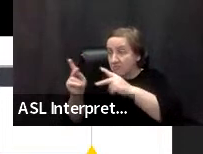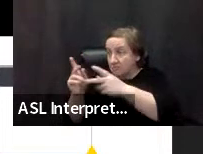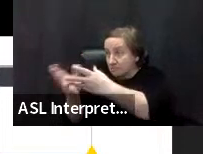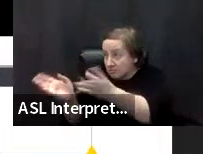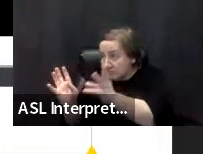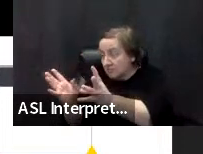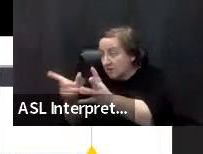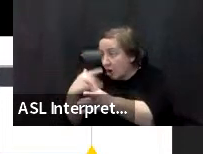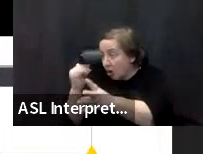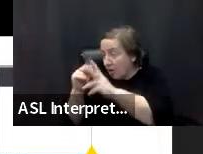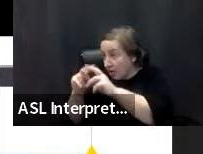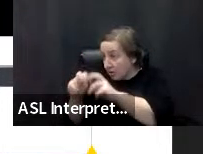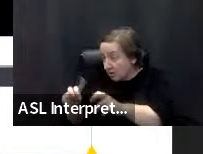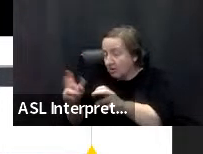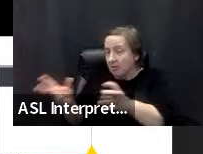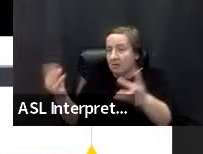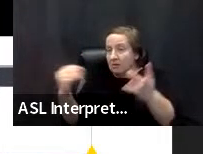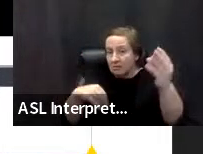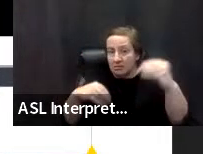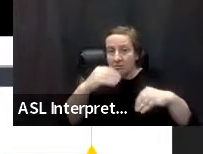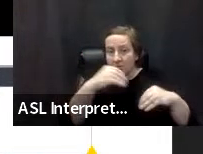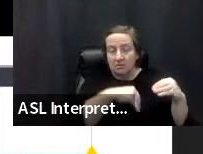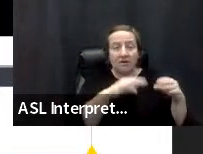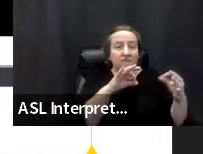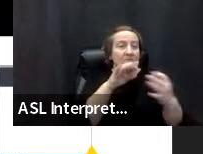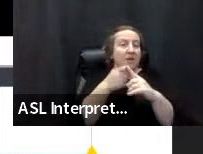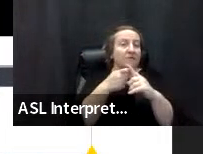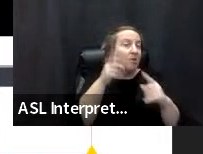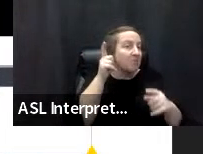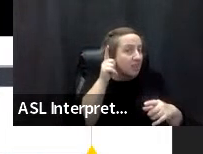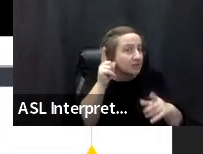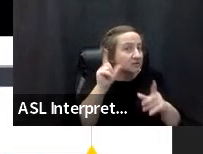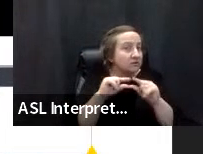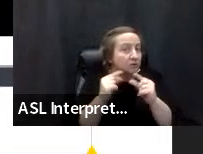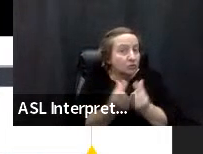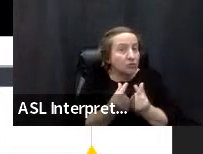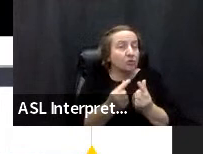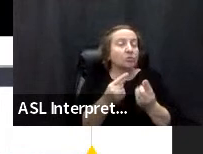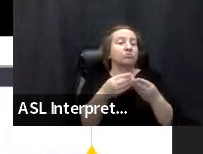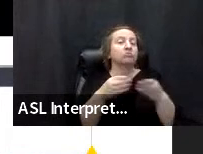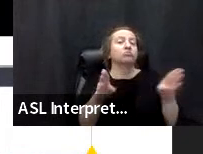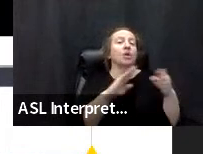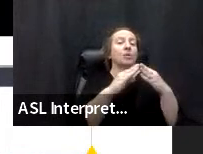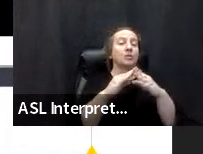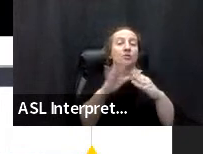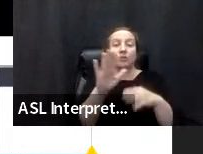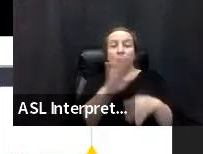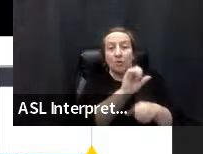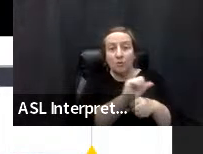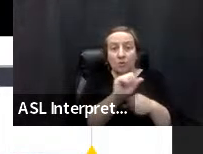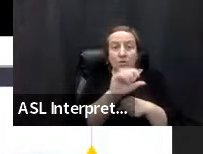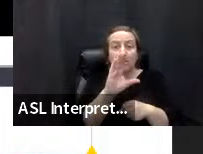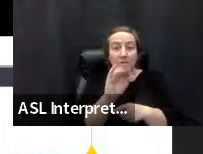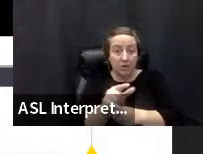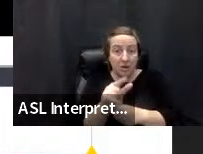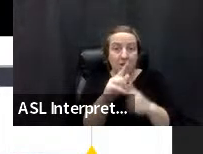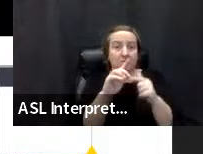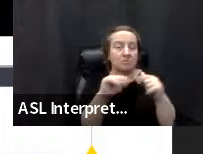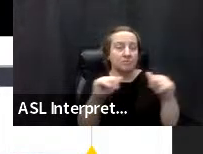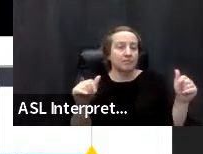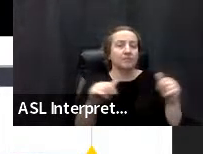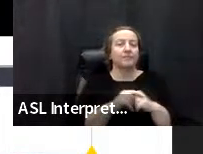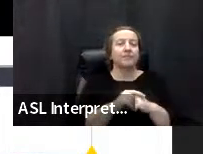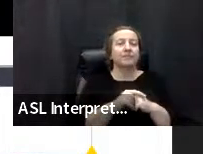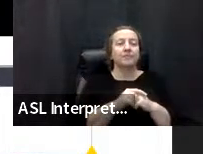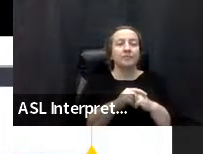that analytical information, feedback from our listening groups, our broader community, and the work that you, the CAG, are doing. So the